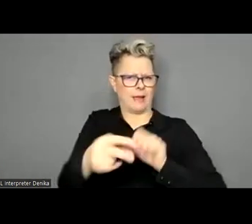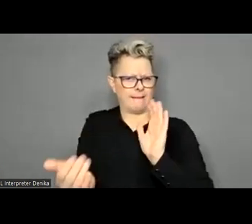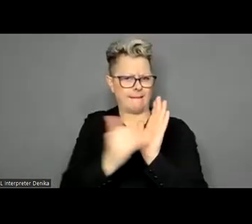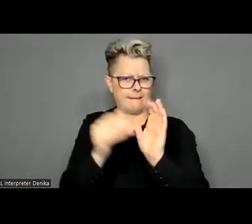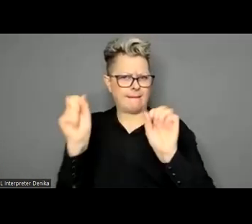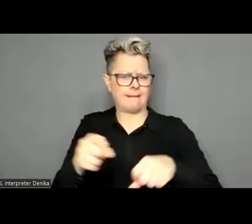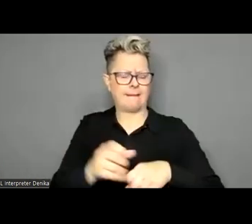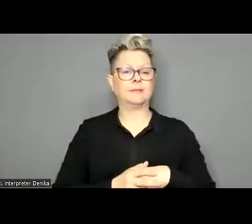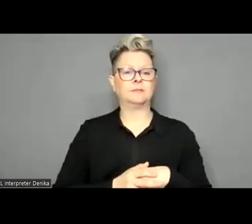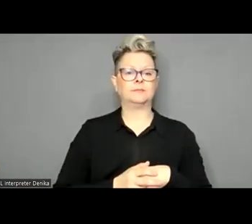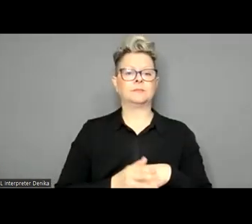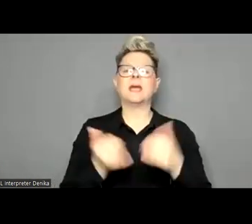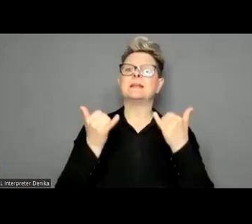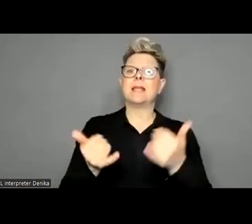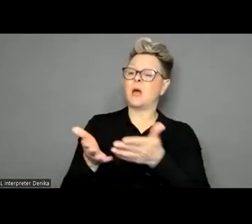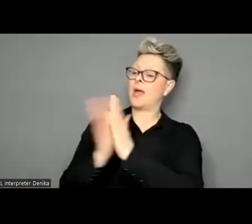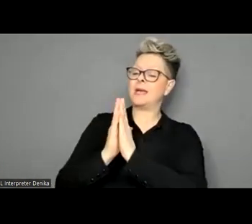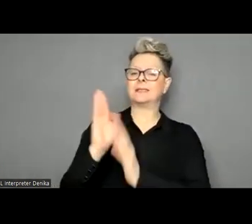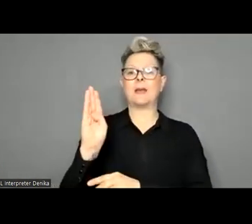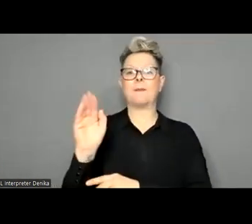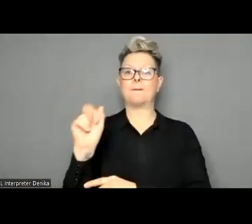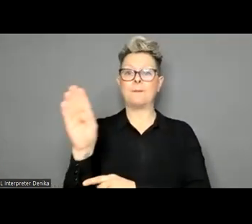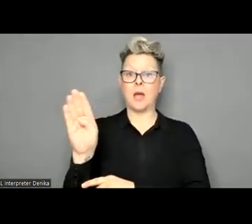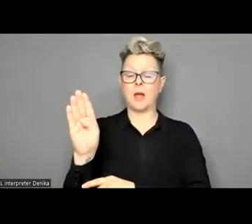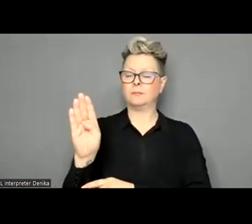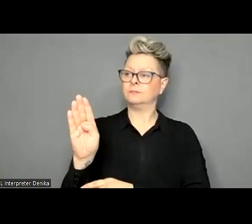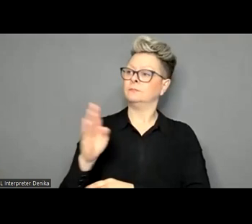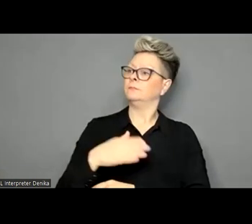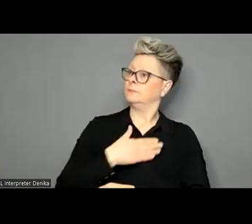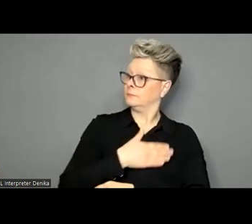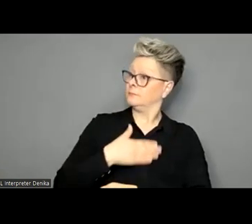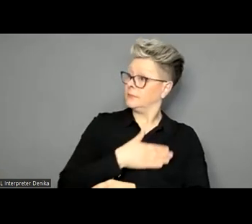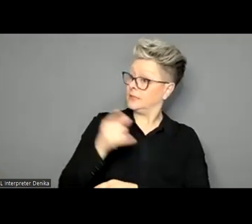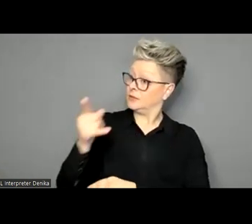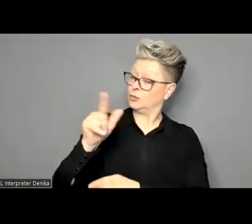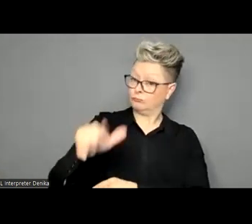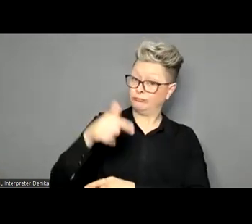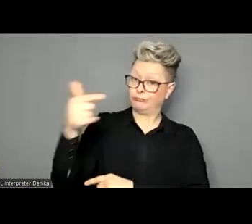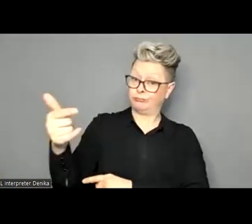And I'm going to ask Barb if she could allow us to acknowledge the land that we live on.